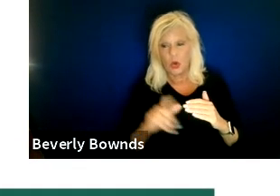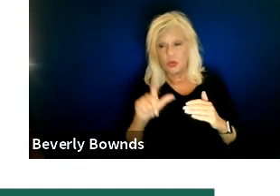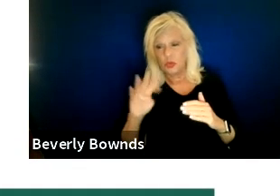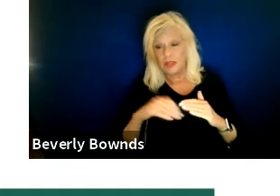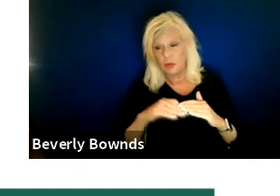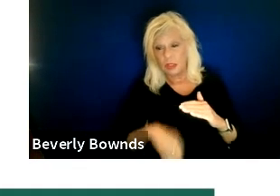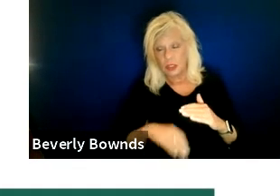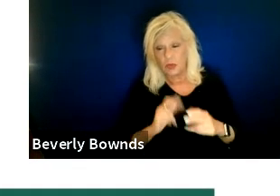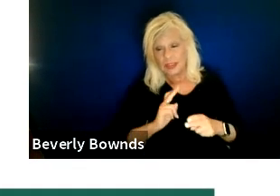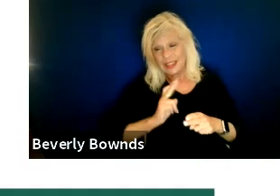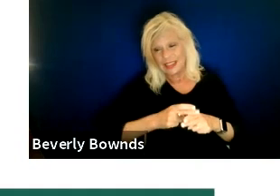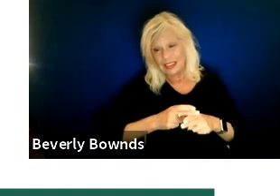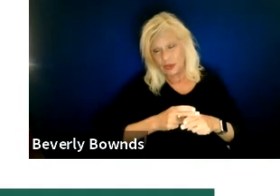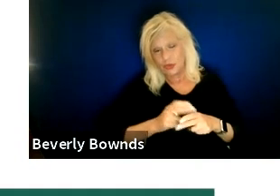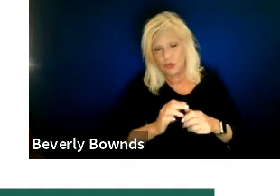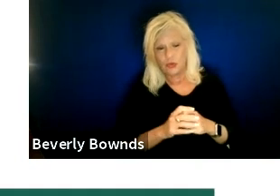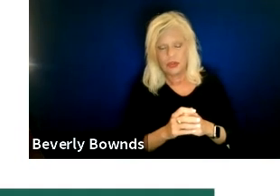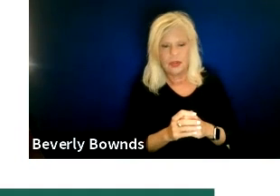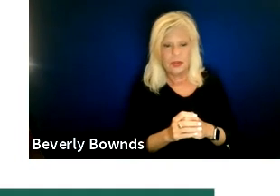is considered to be,